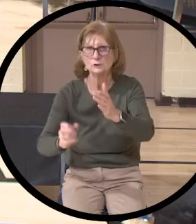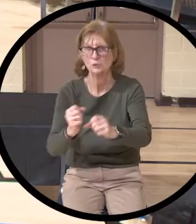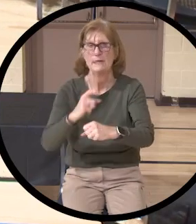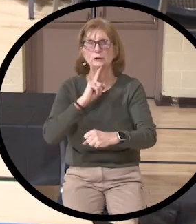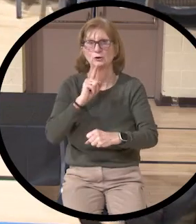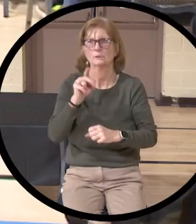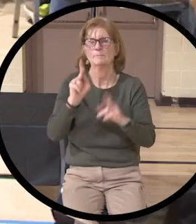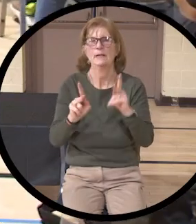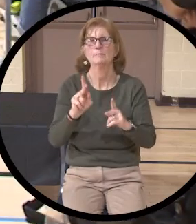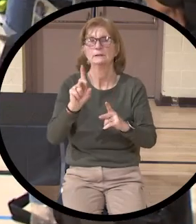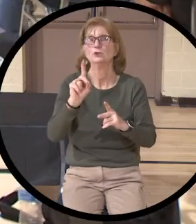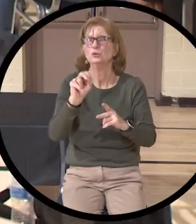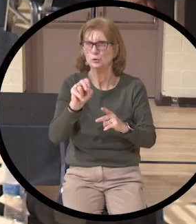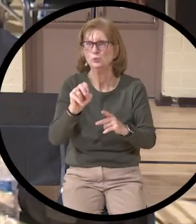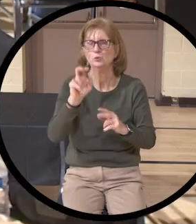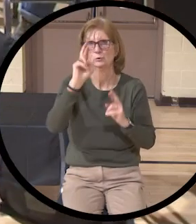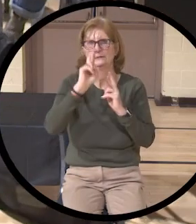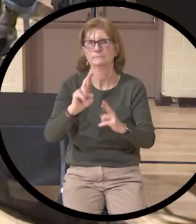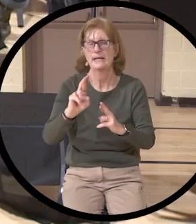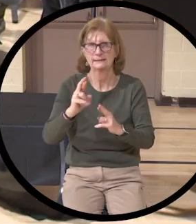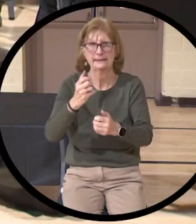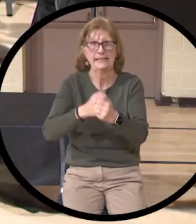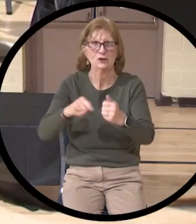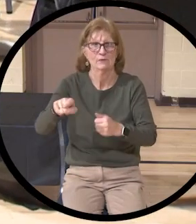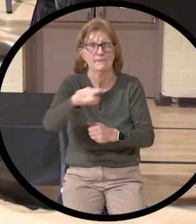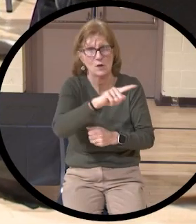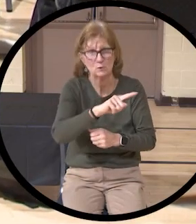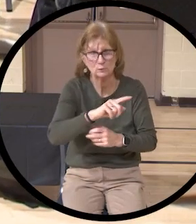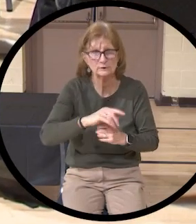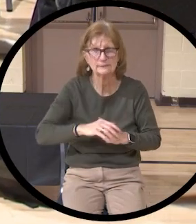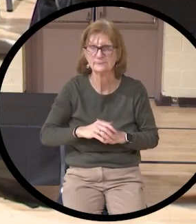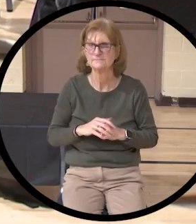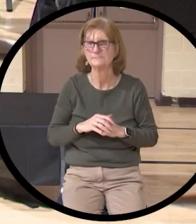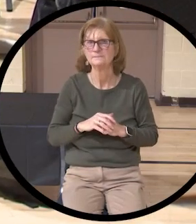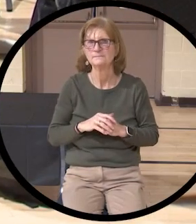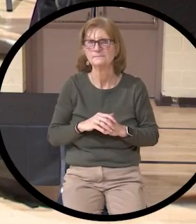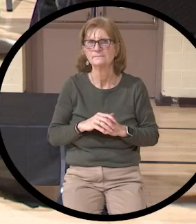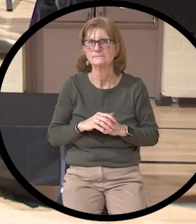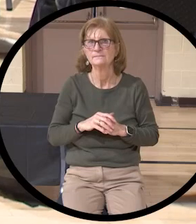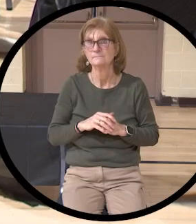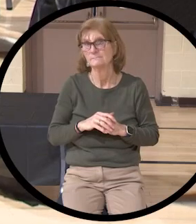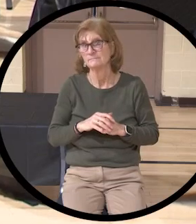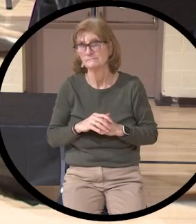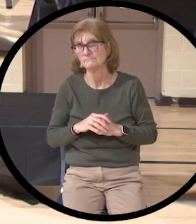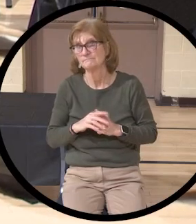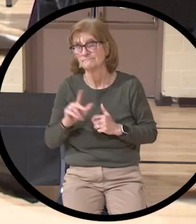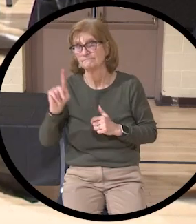are actually respecting them? And